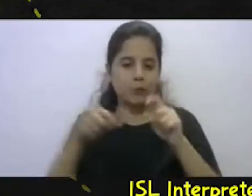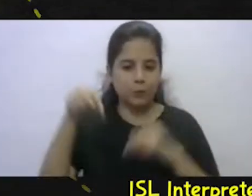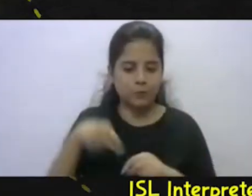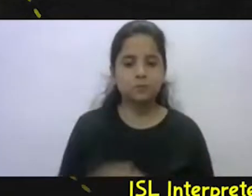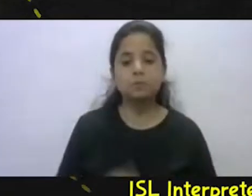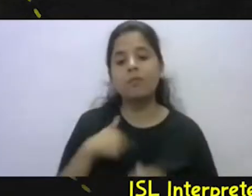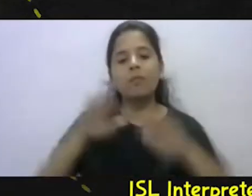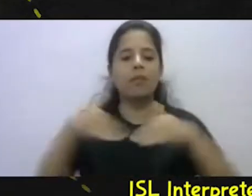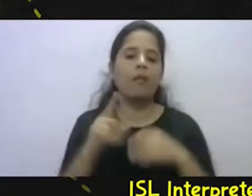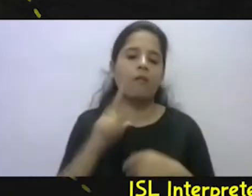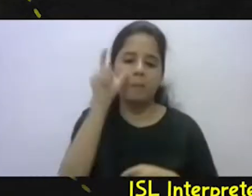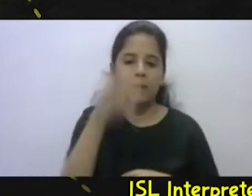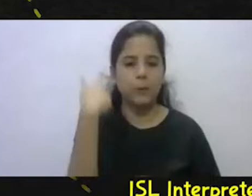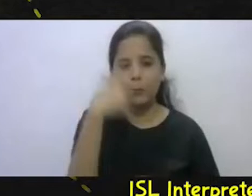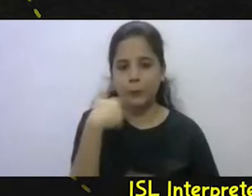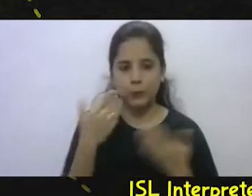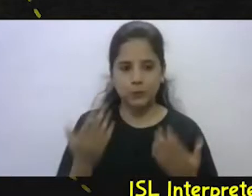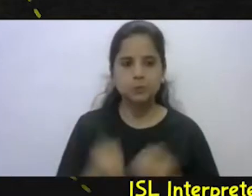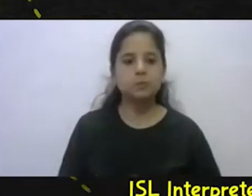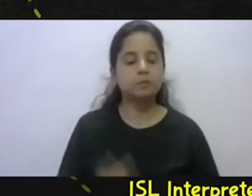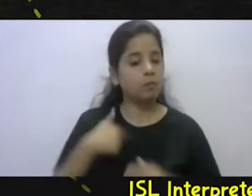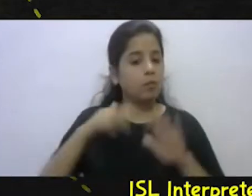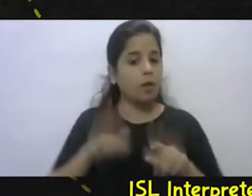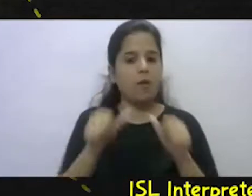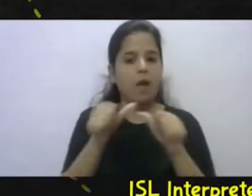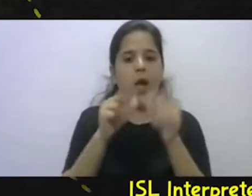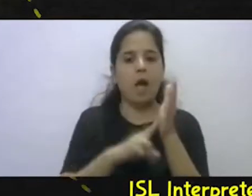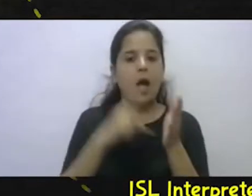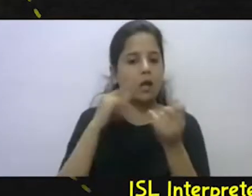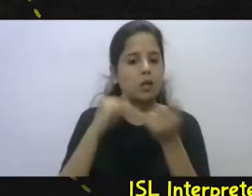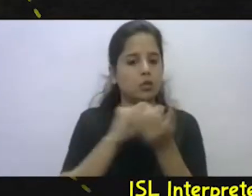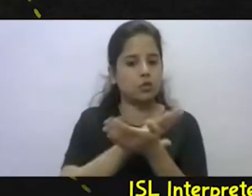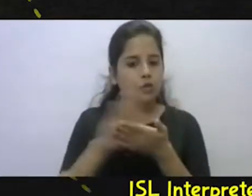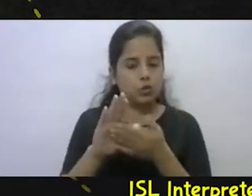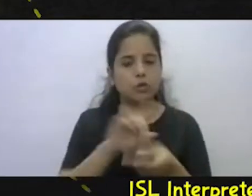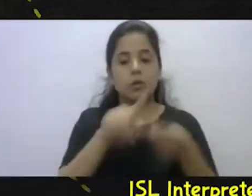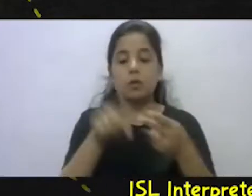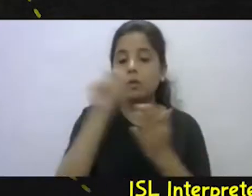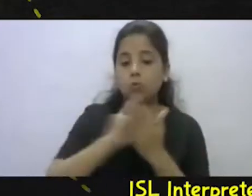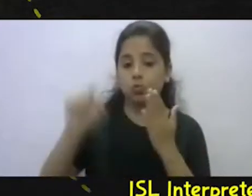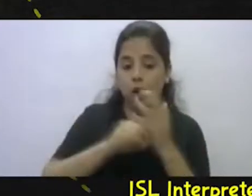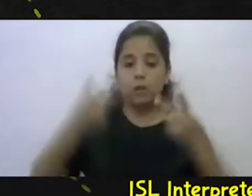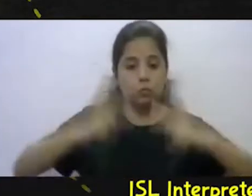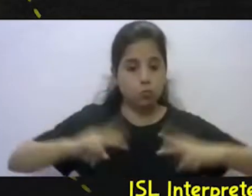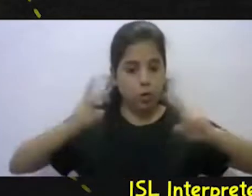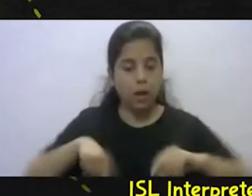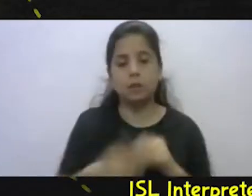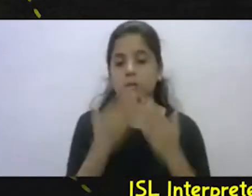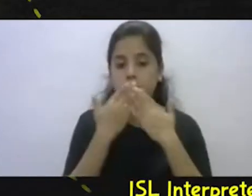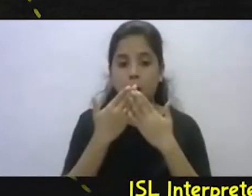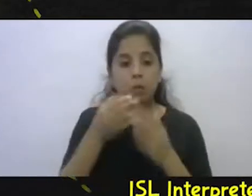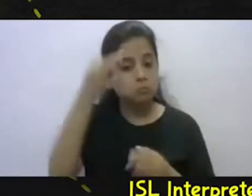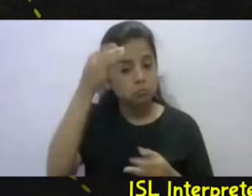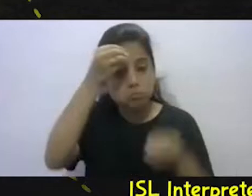by introducing them. We have Anish Gawande, who is a writer, translator, and academic. He's